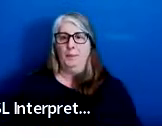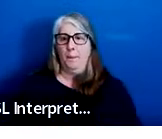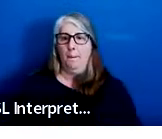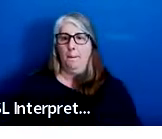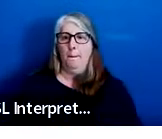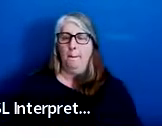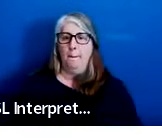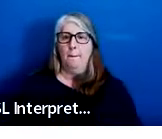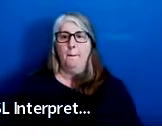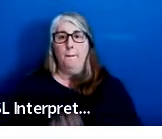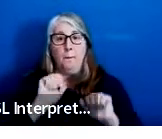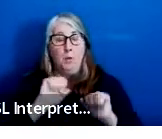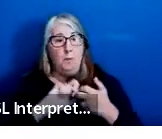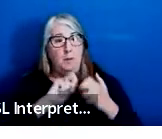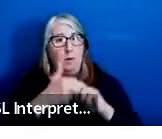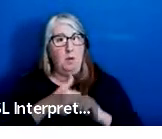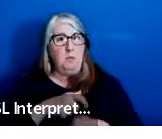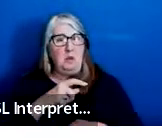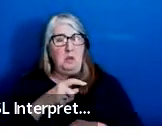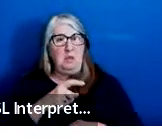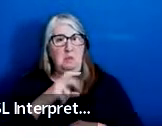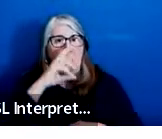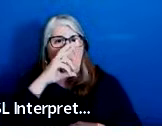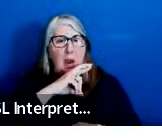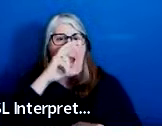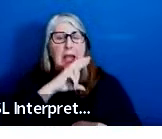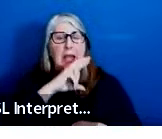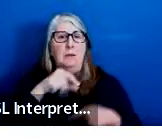Could there be a problem with rodents when composting?